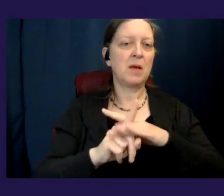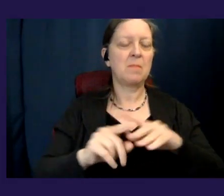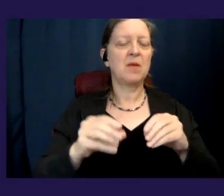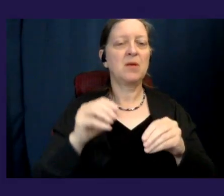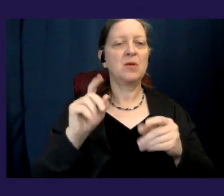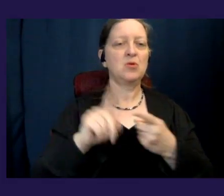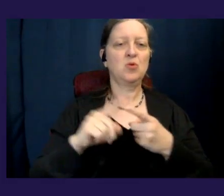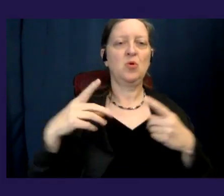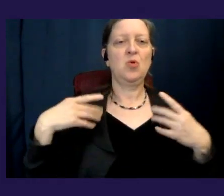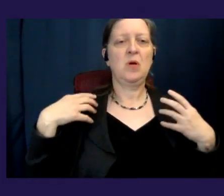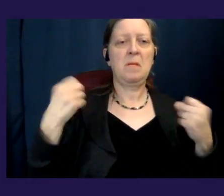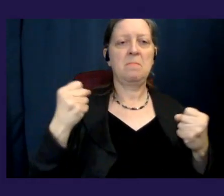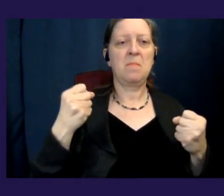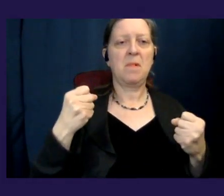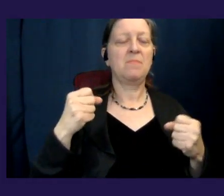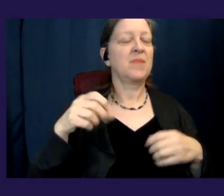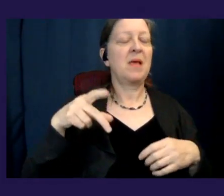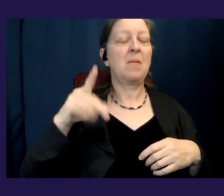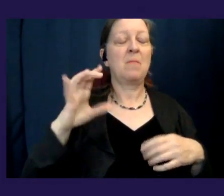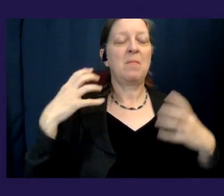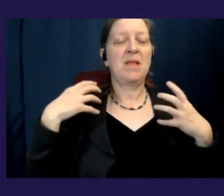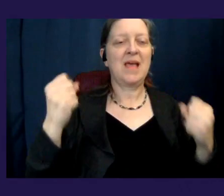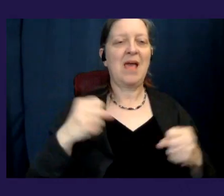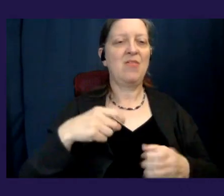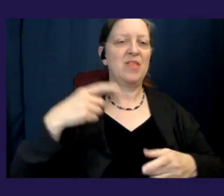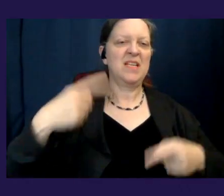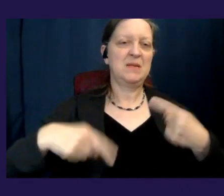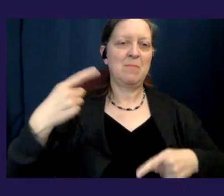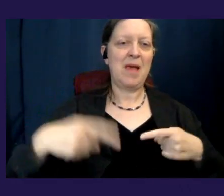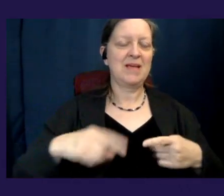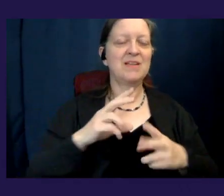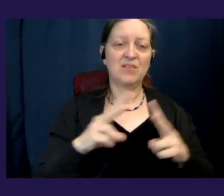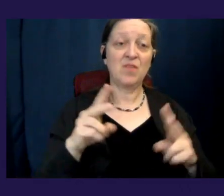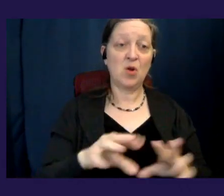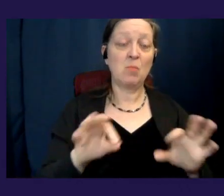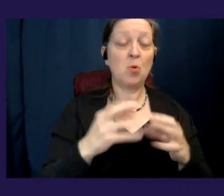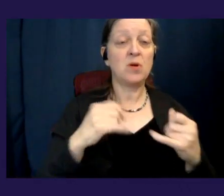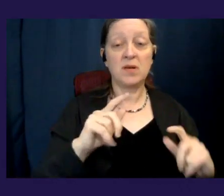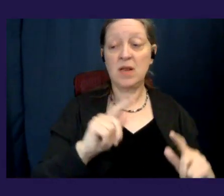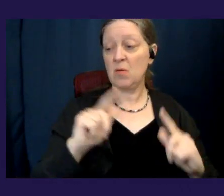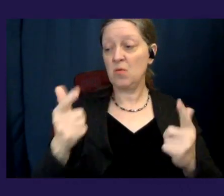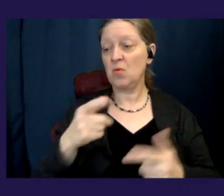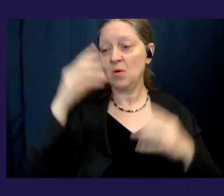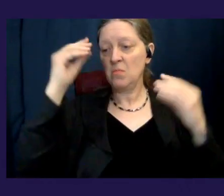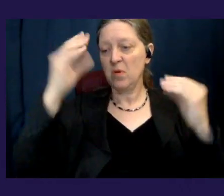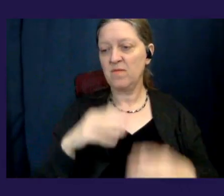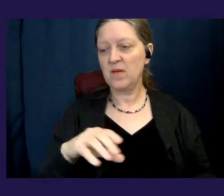debate. Very important. And I will turn it to Professor Howard Cole